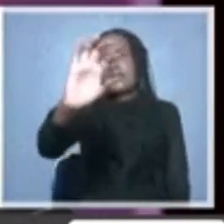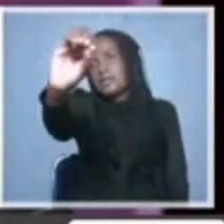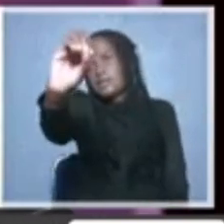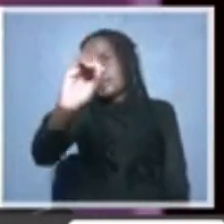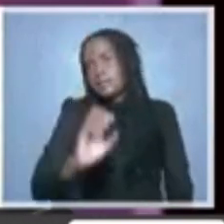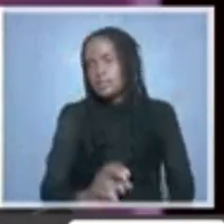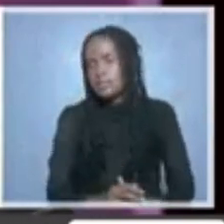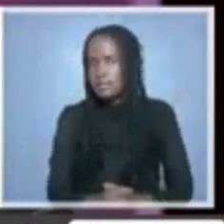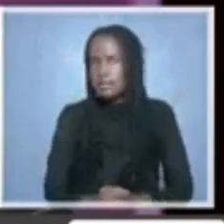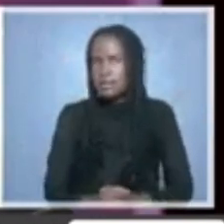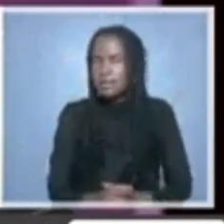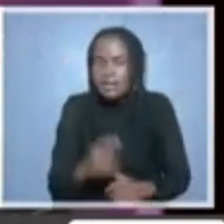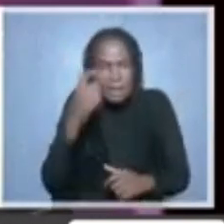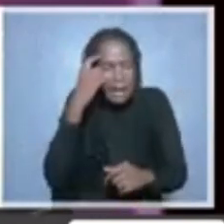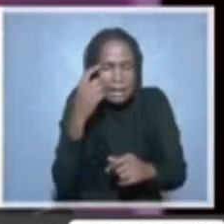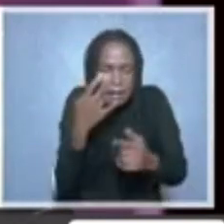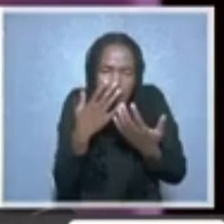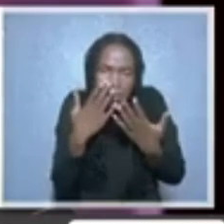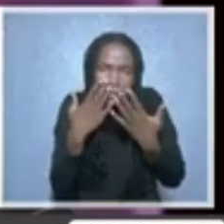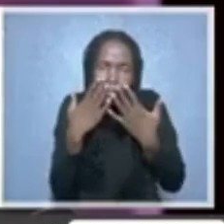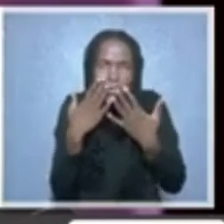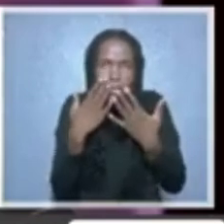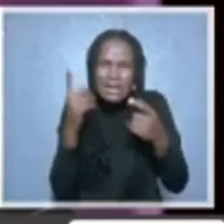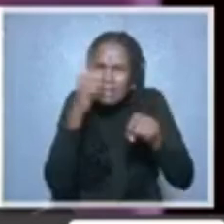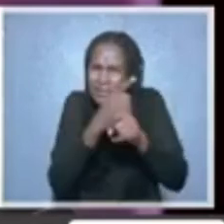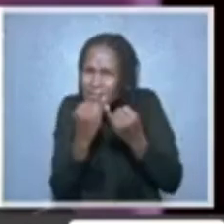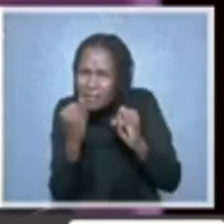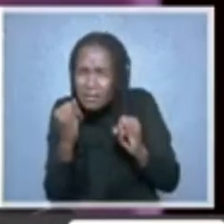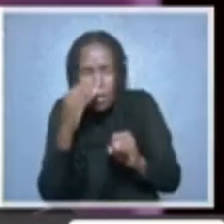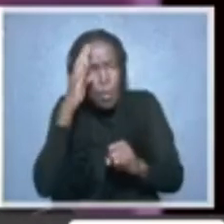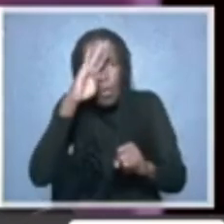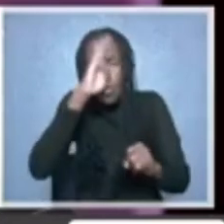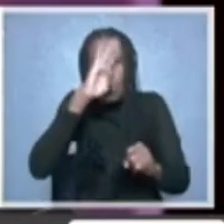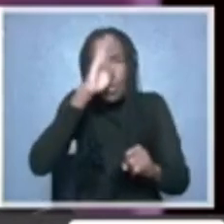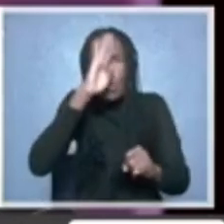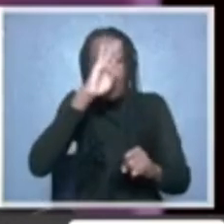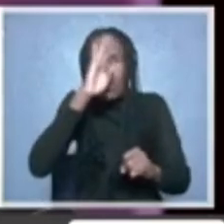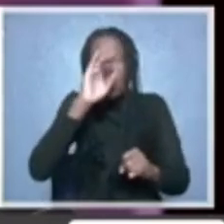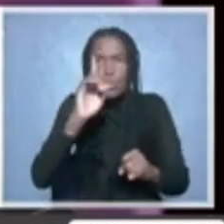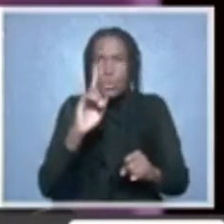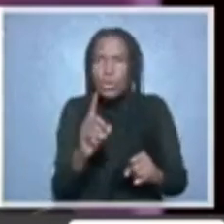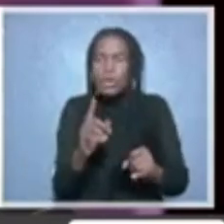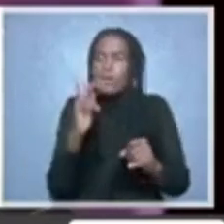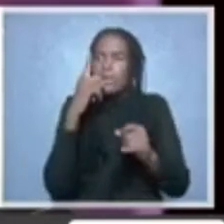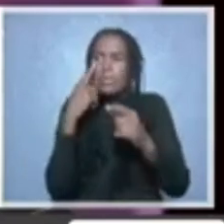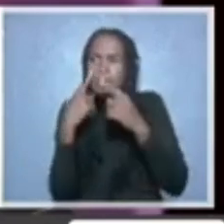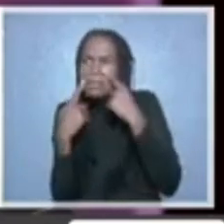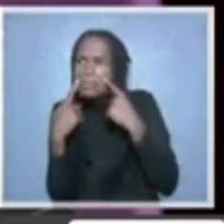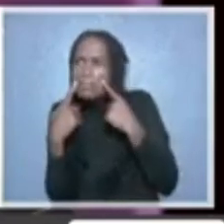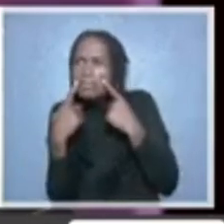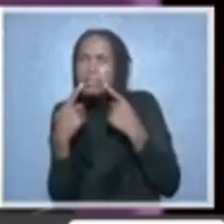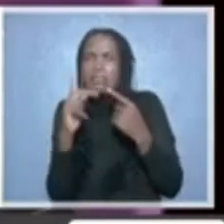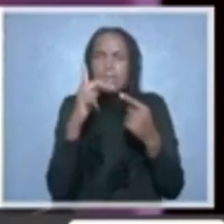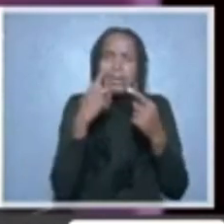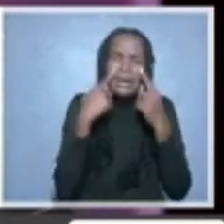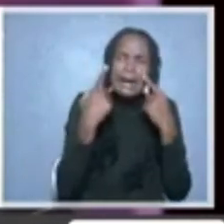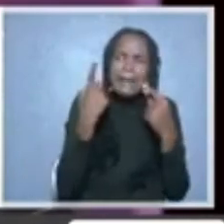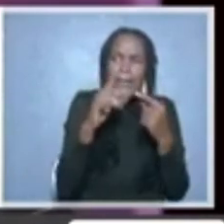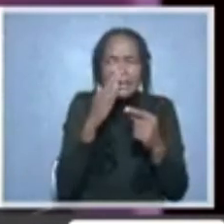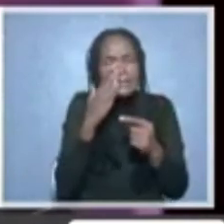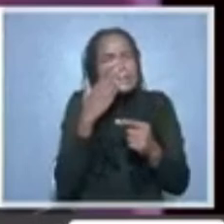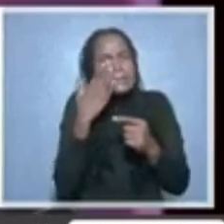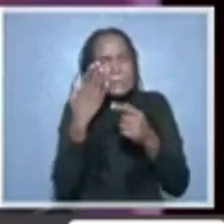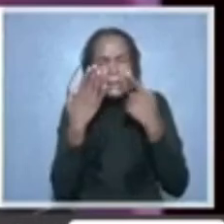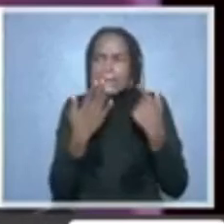had then tears of happiness. We had tears of not knowing what to do. But today you